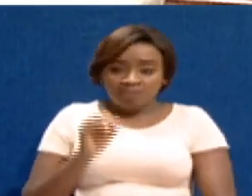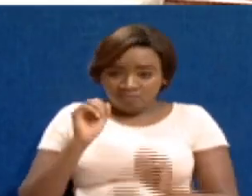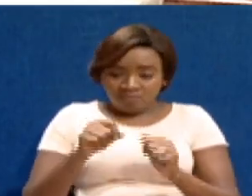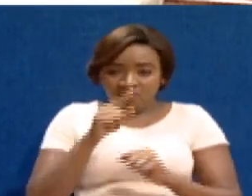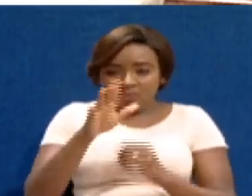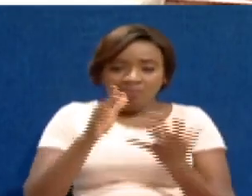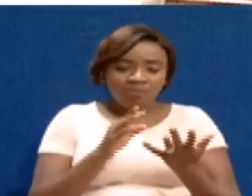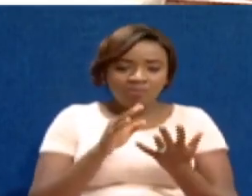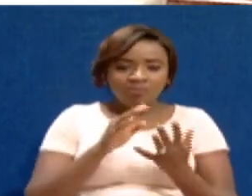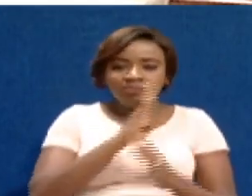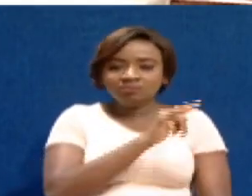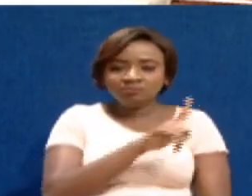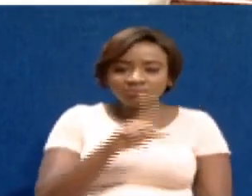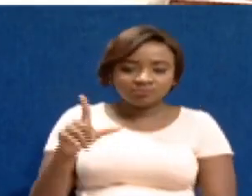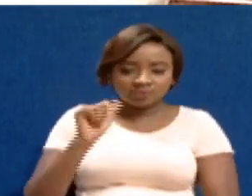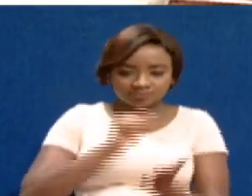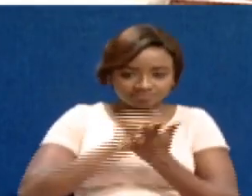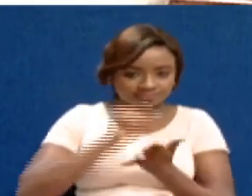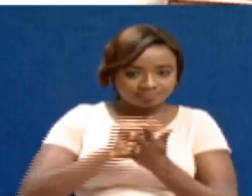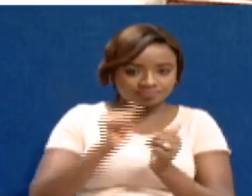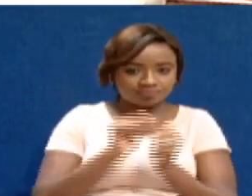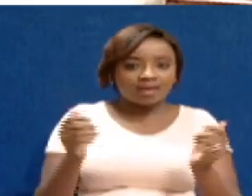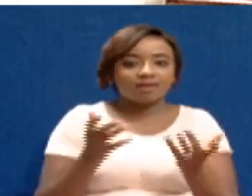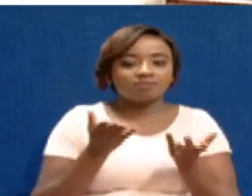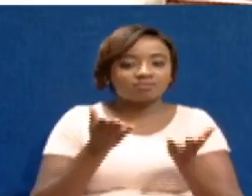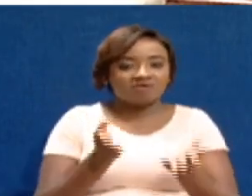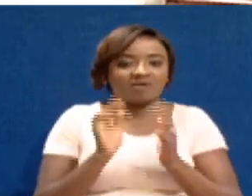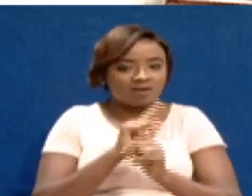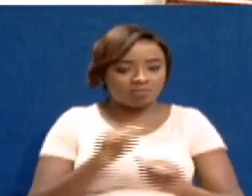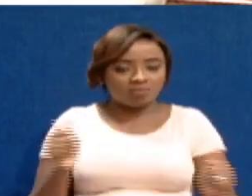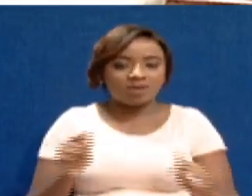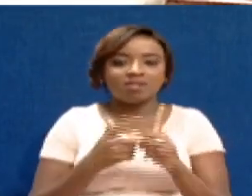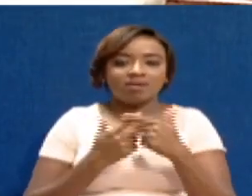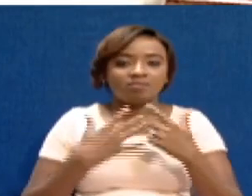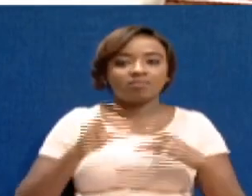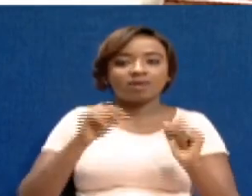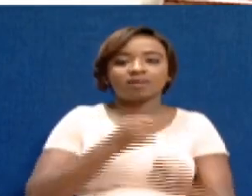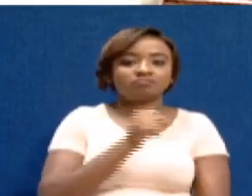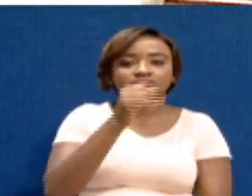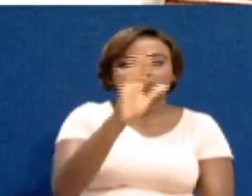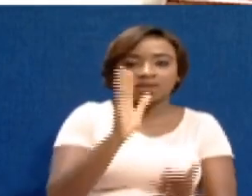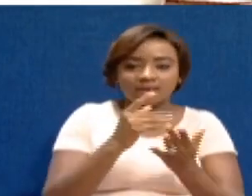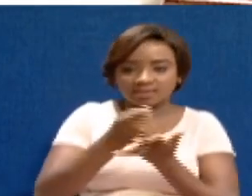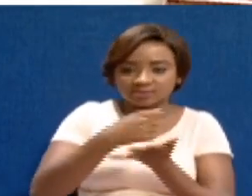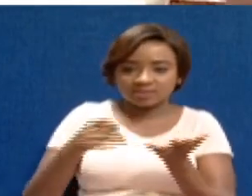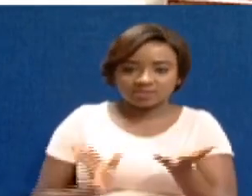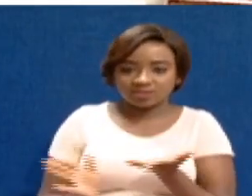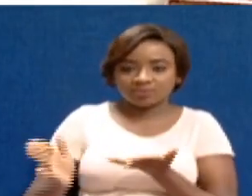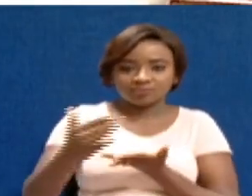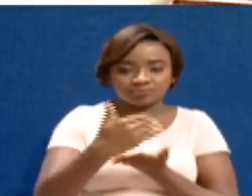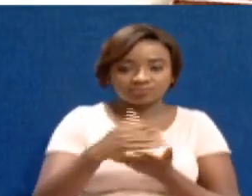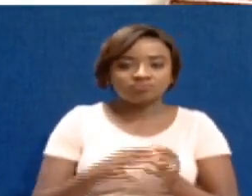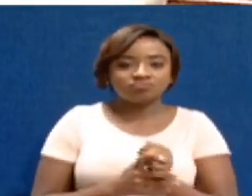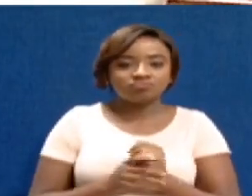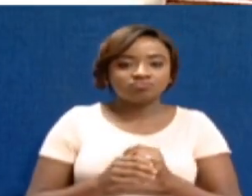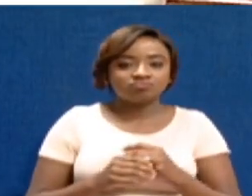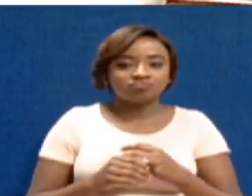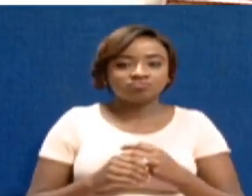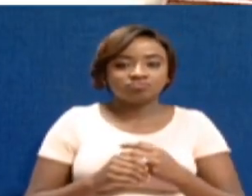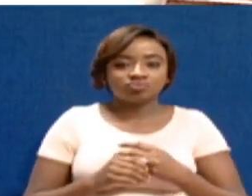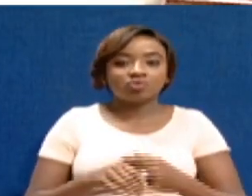country. They didn't sit in a room, have a meeting amongst them, go through papers and history books and decide